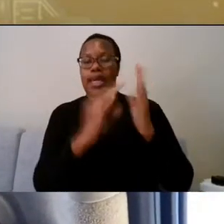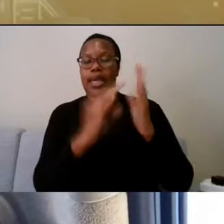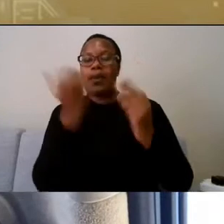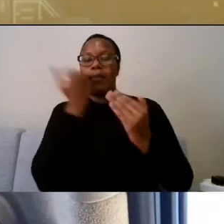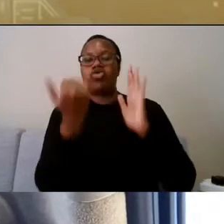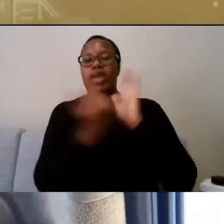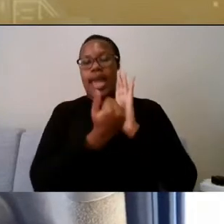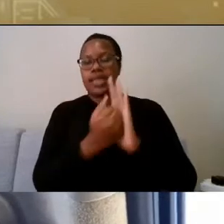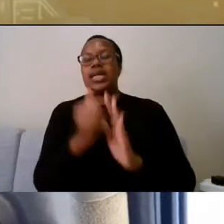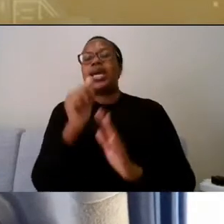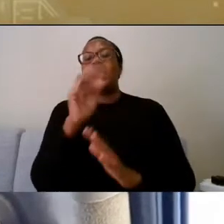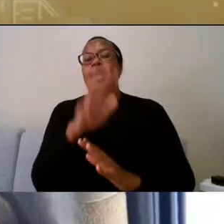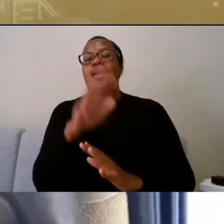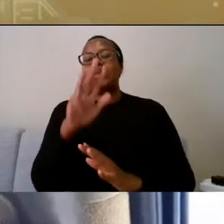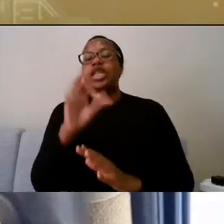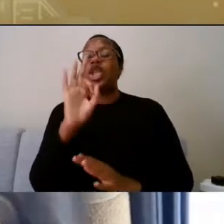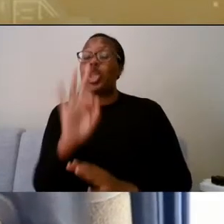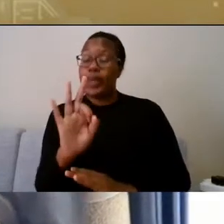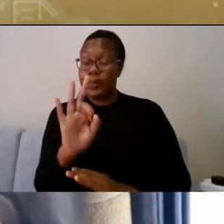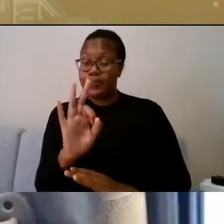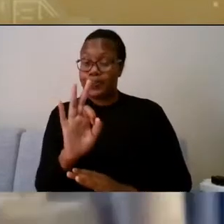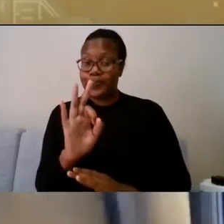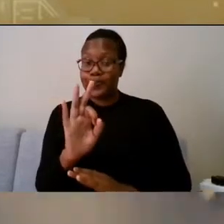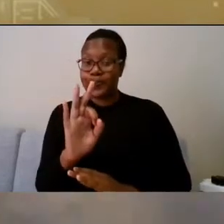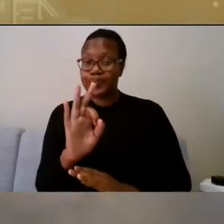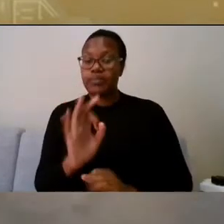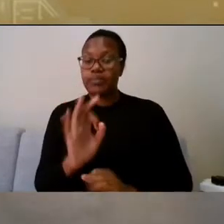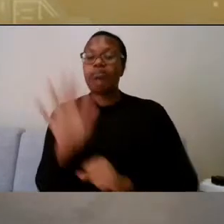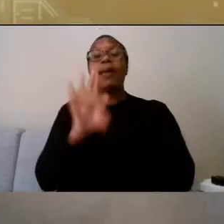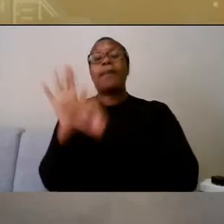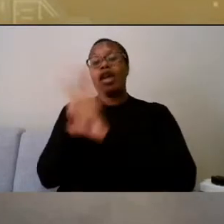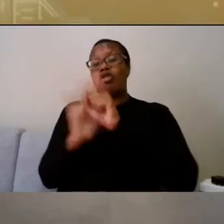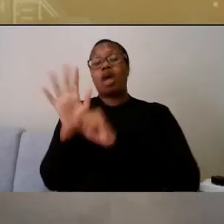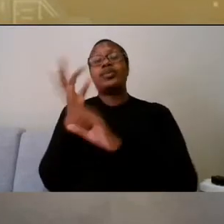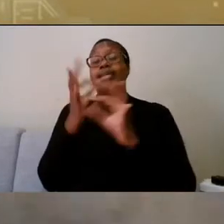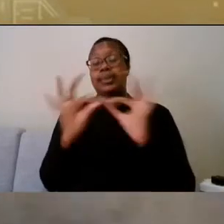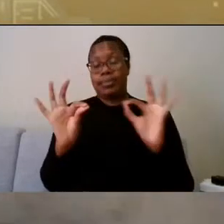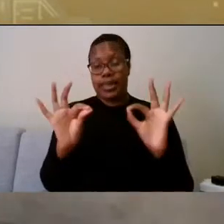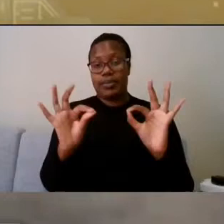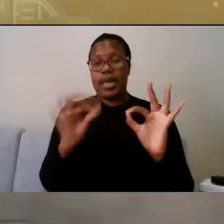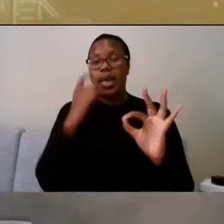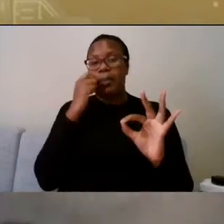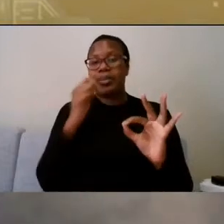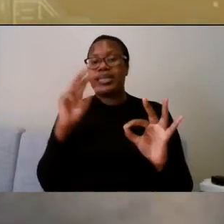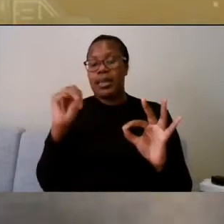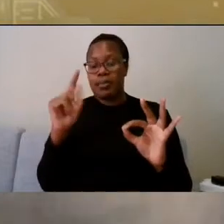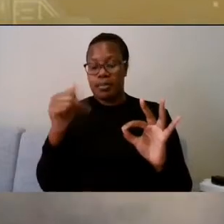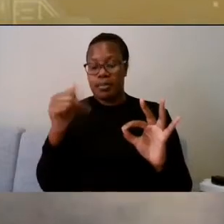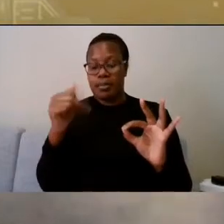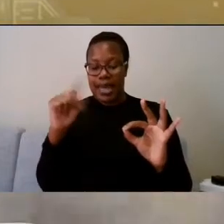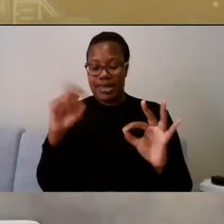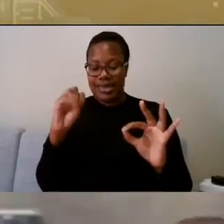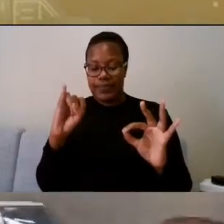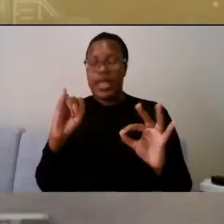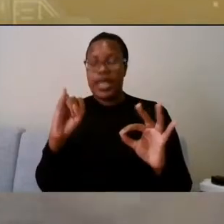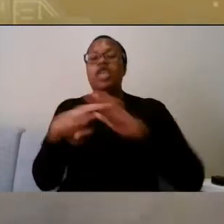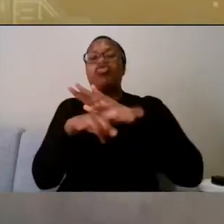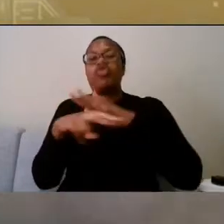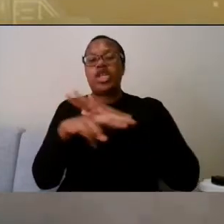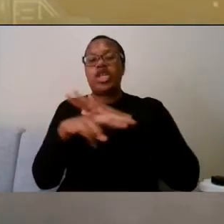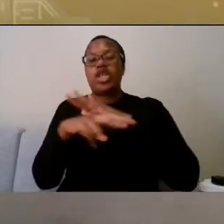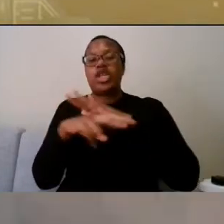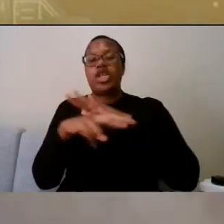1993. The background of the matter is very simply that Mr. Mkanzi is a regional magistrate, 49 years